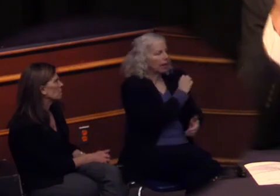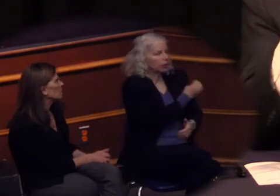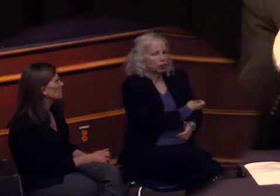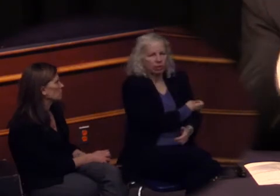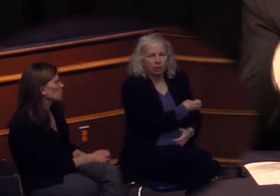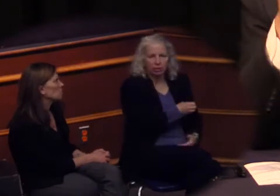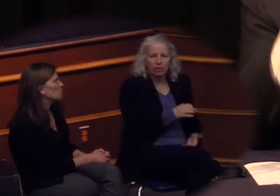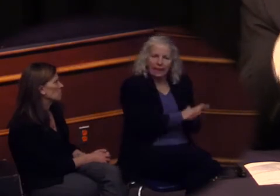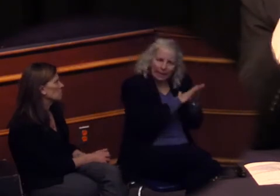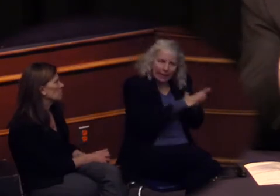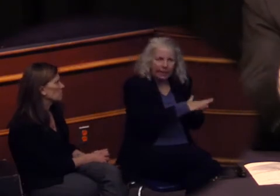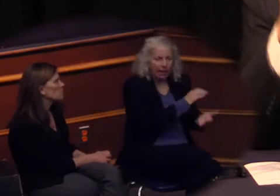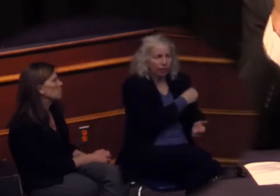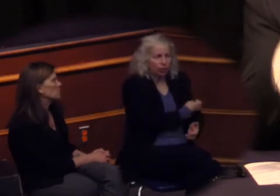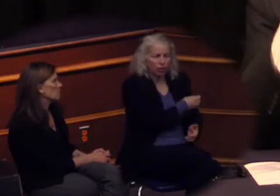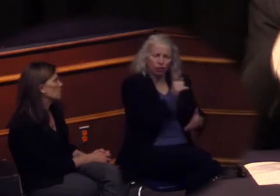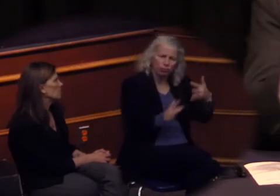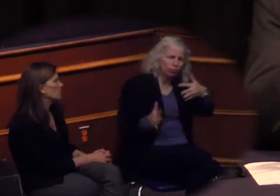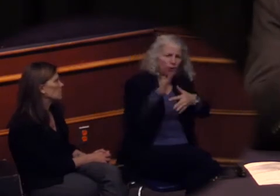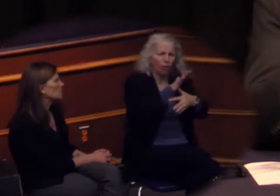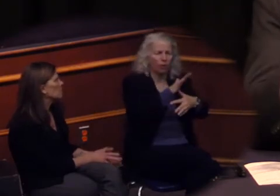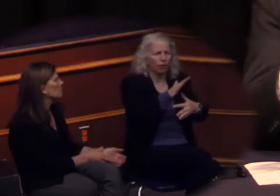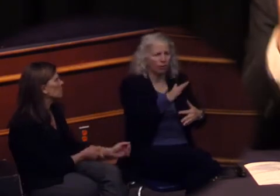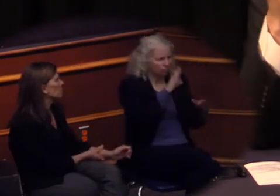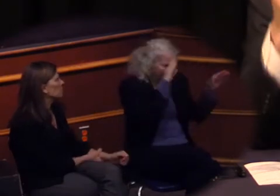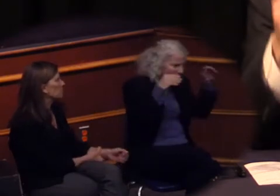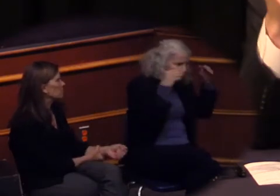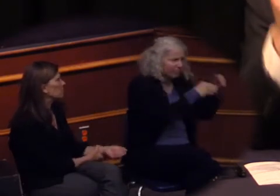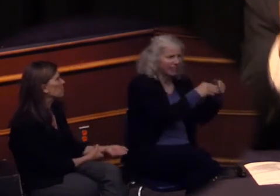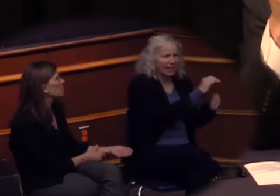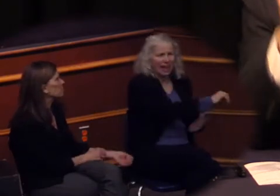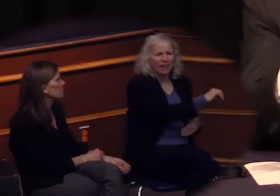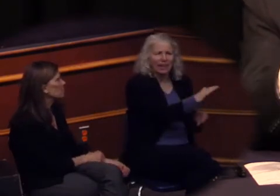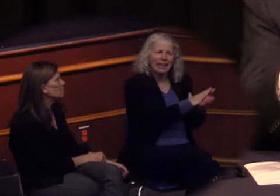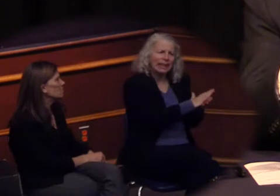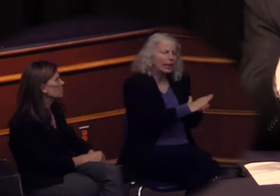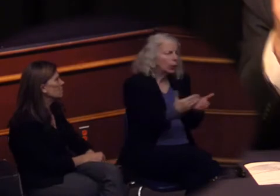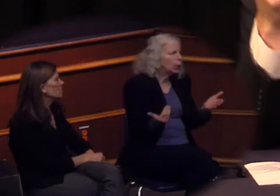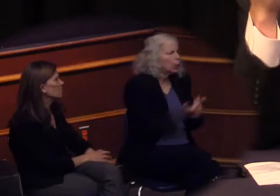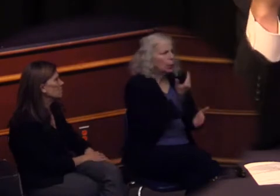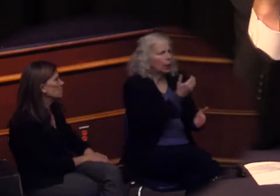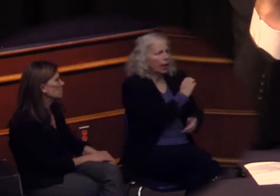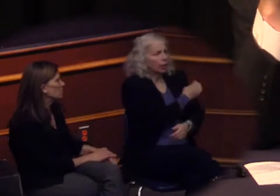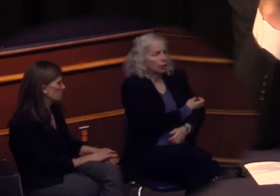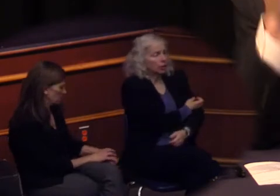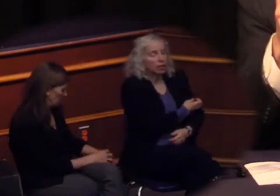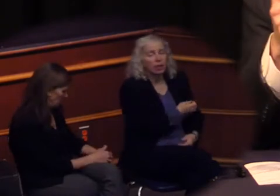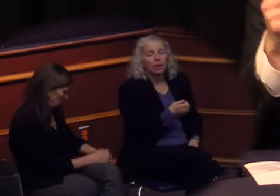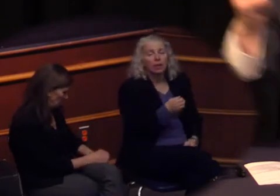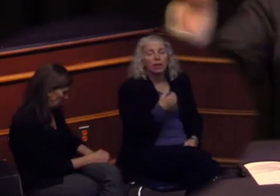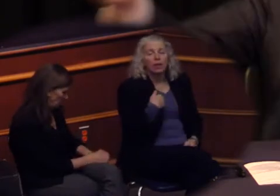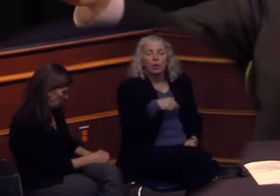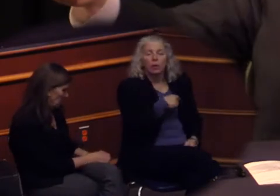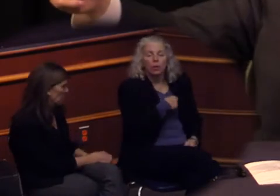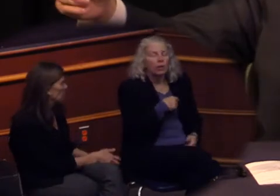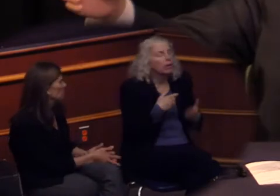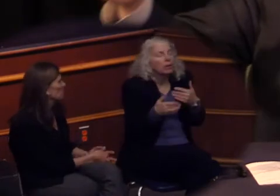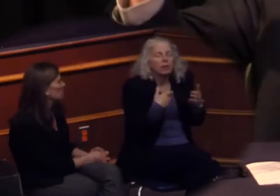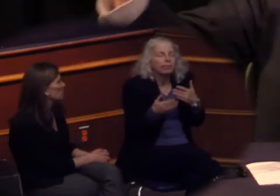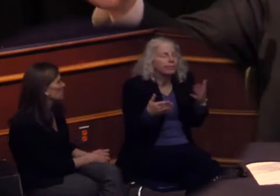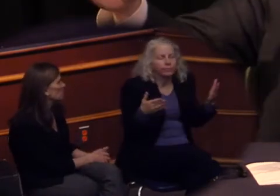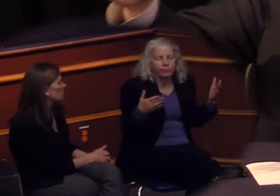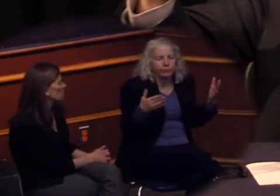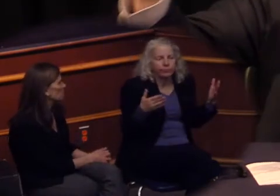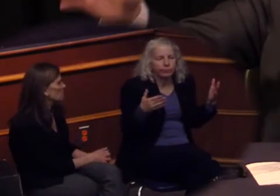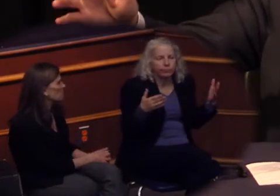That should be, first and foremost, where we go for clean, new energy. We should, despite the